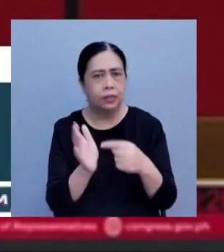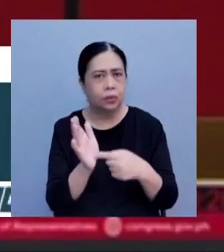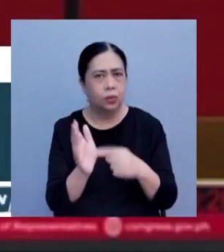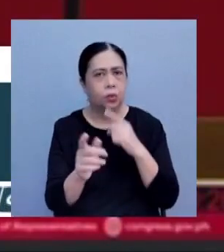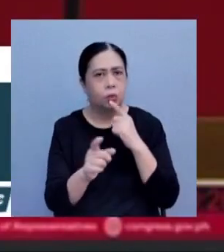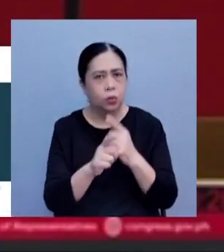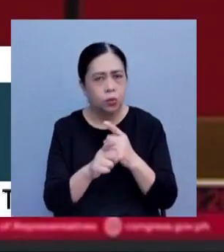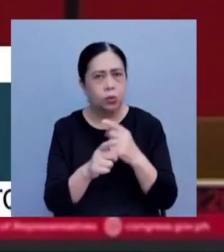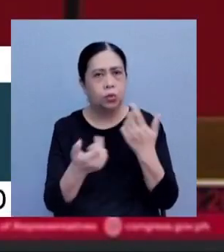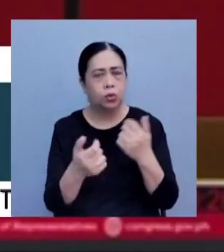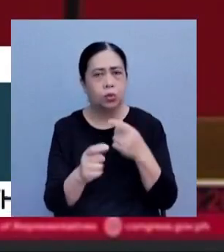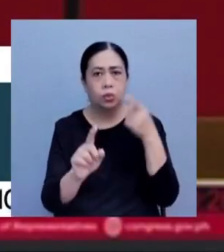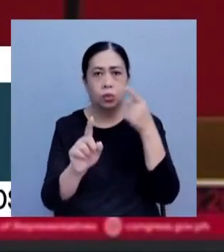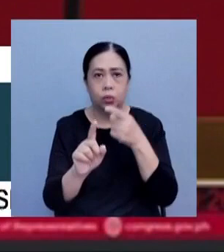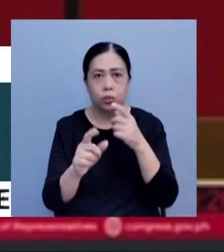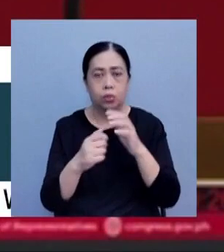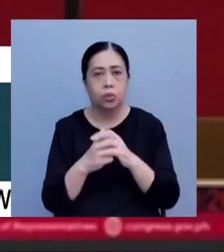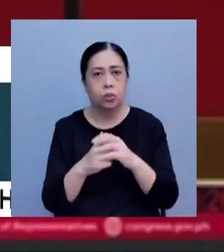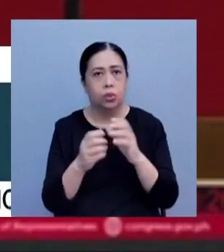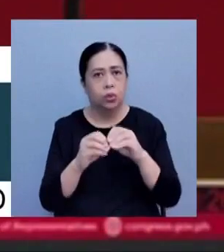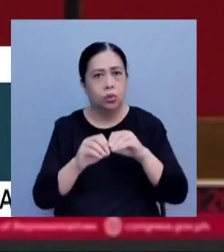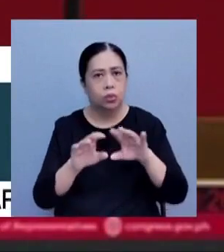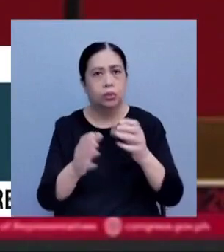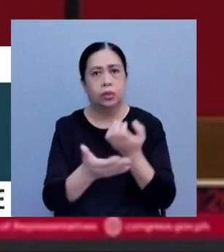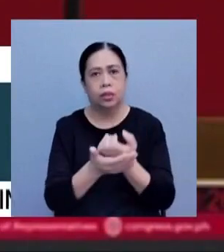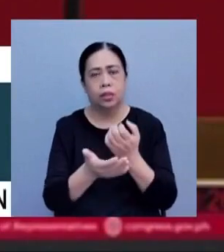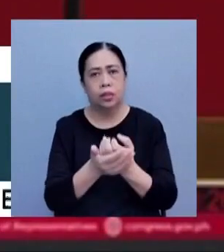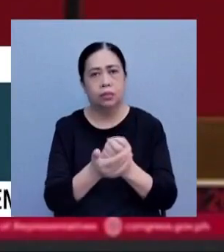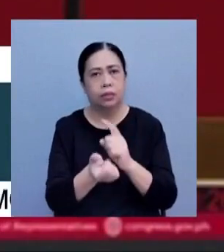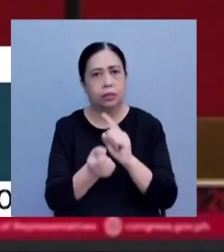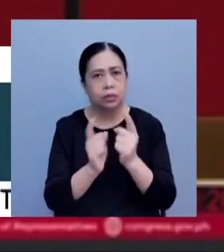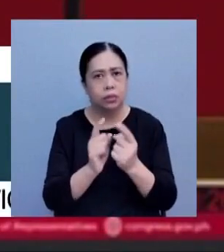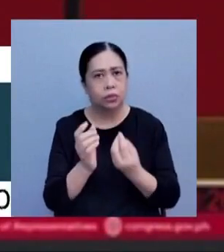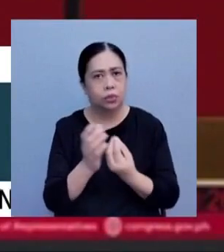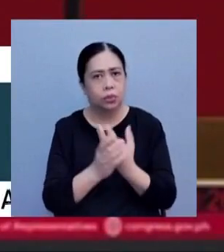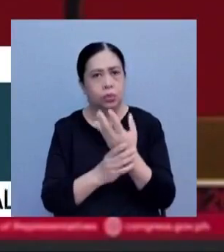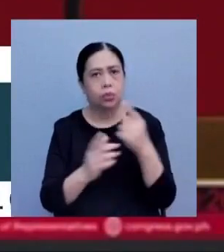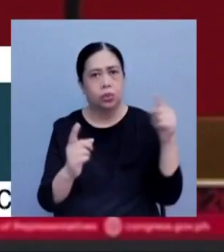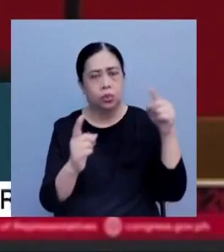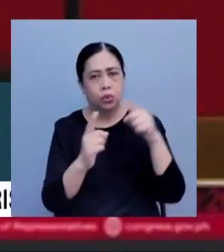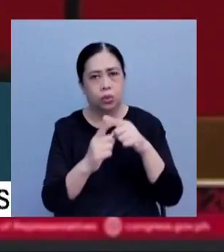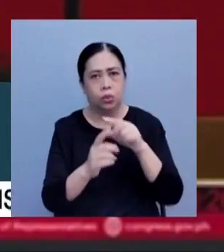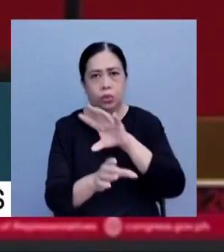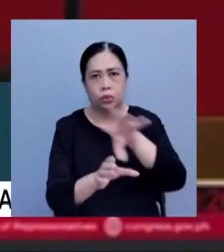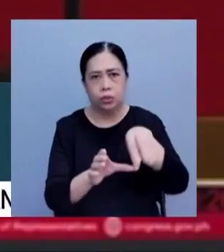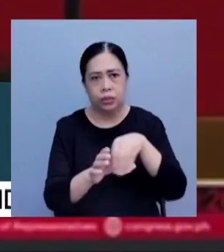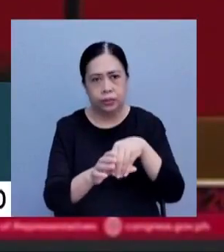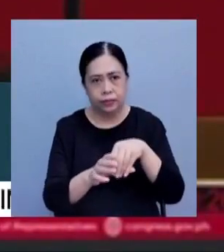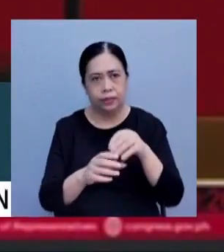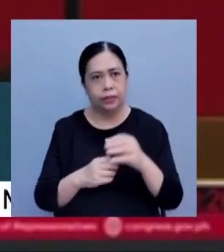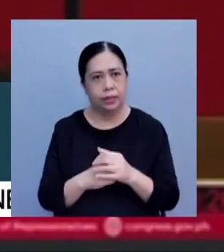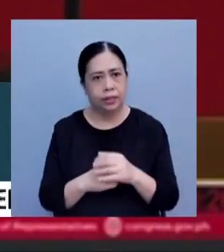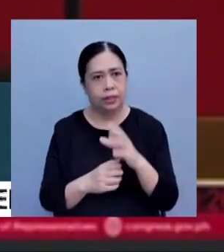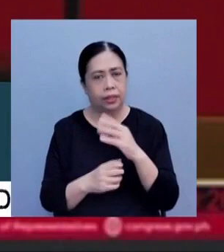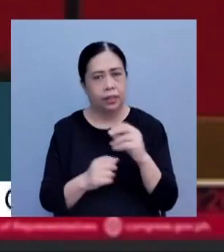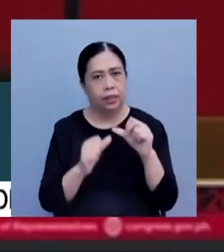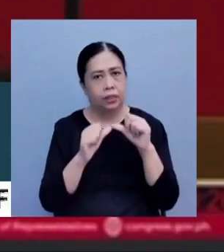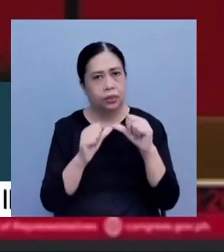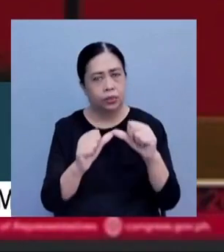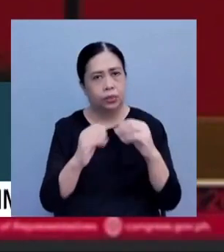overarching targets to usher economic transformation towards inclusivity and